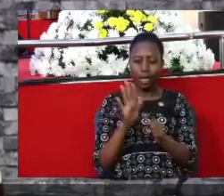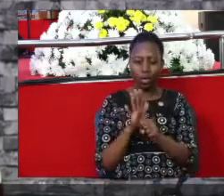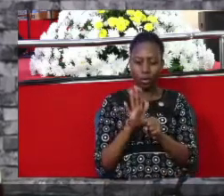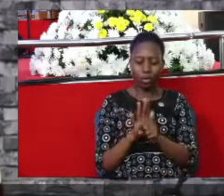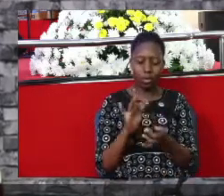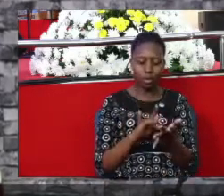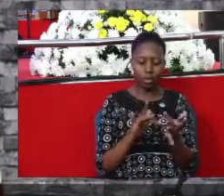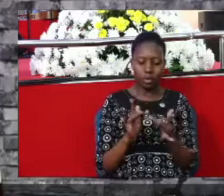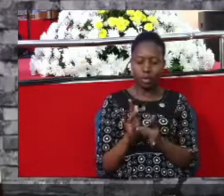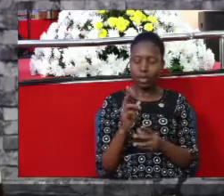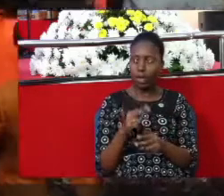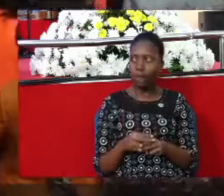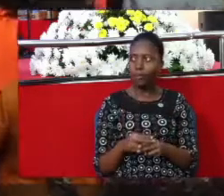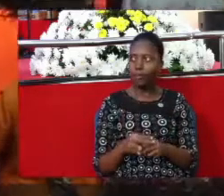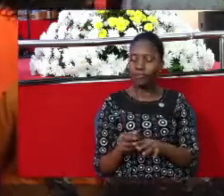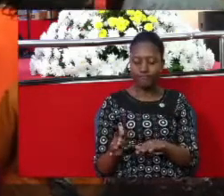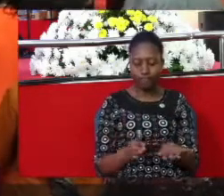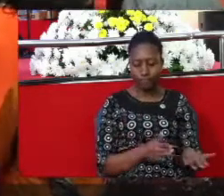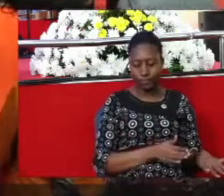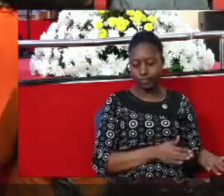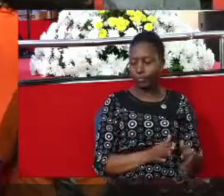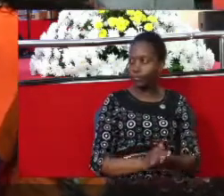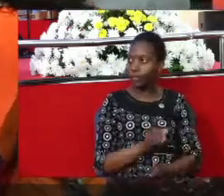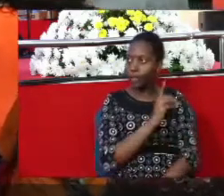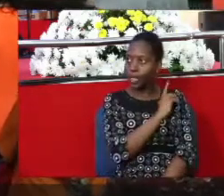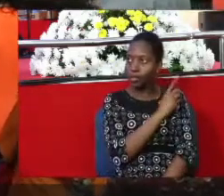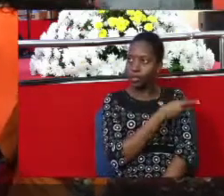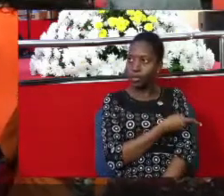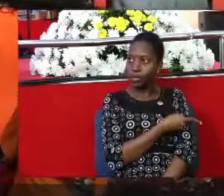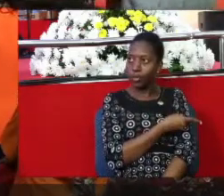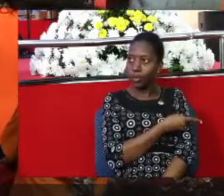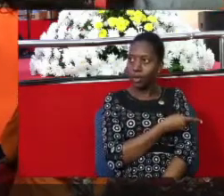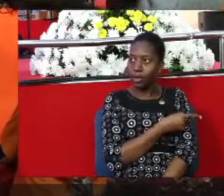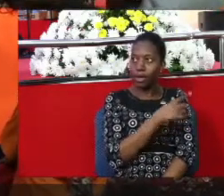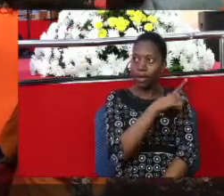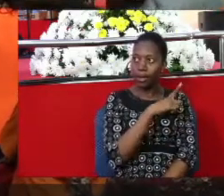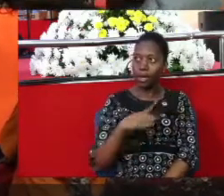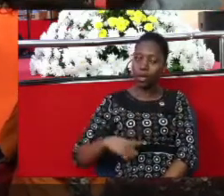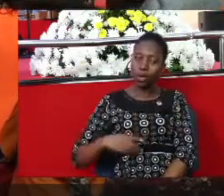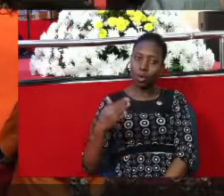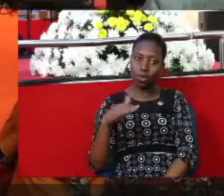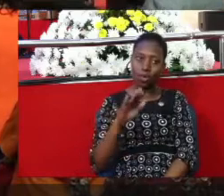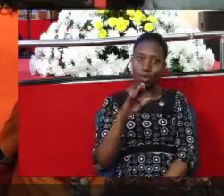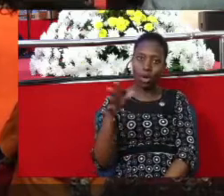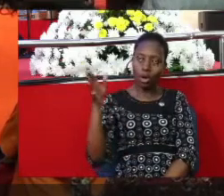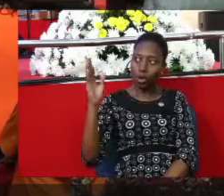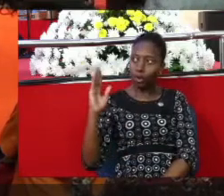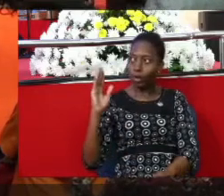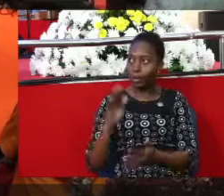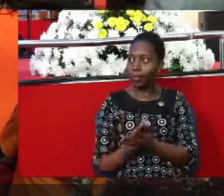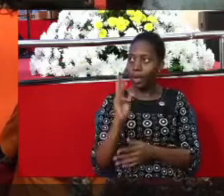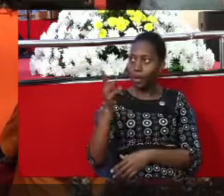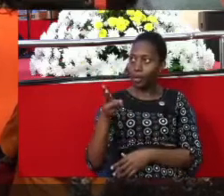name. Deuteronomy 30 and verse 9. The Lord your God will make you abound in all the work of your